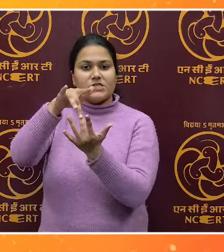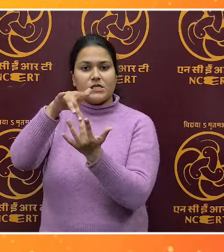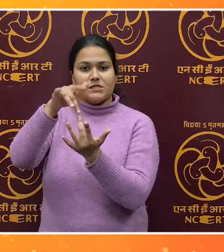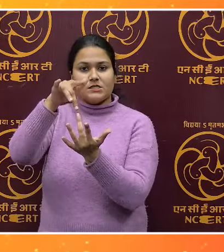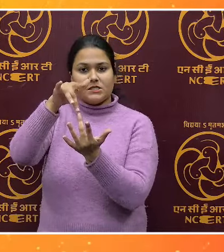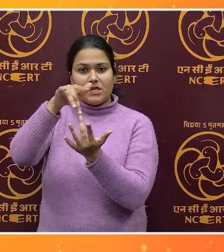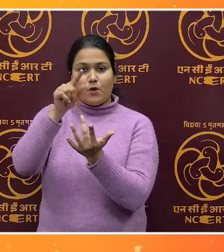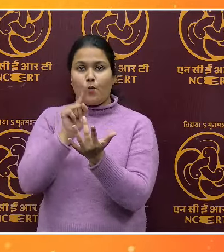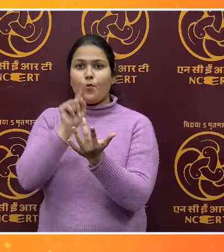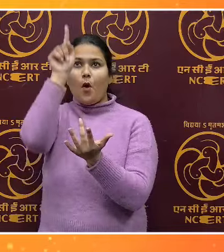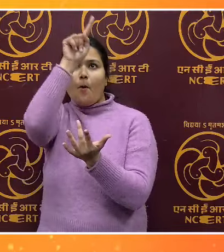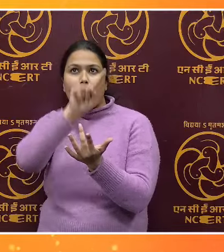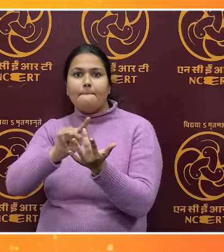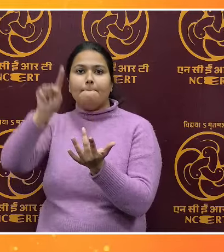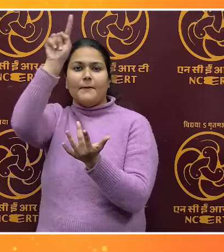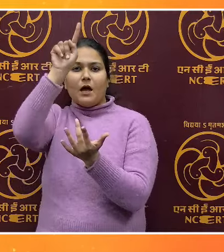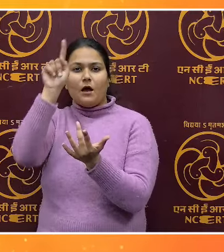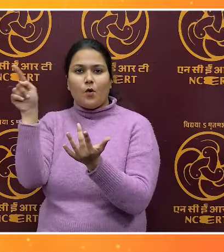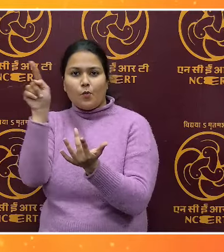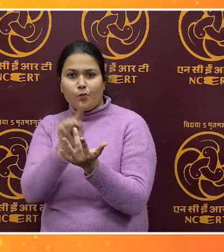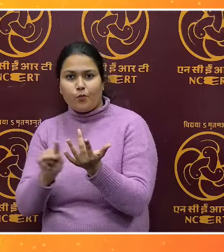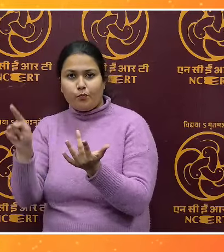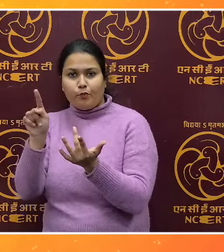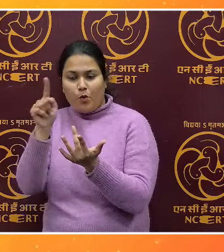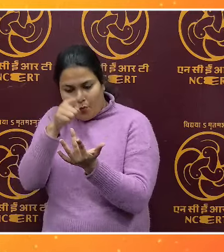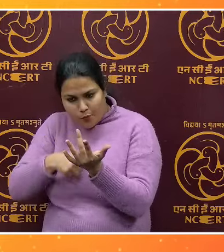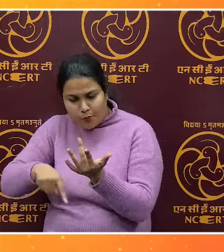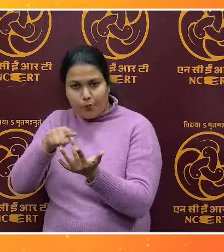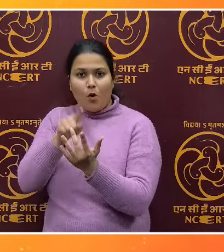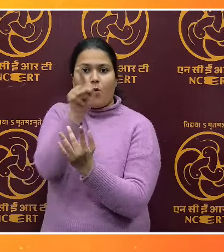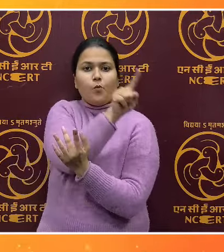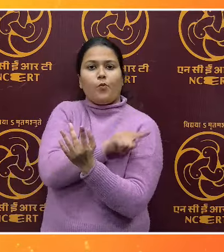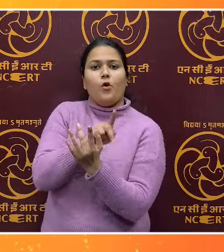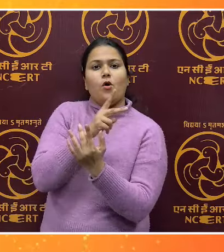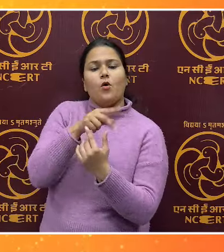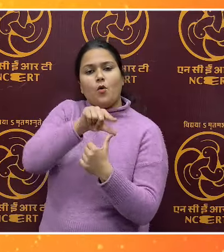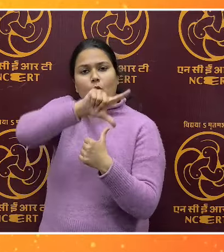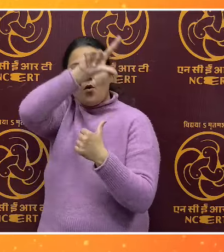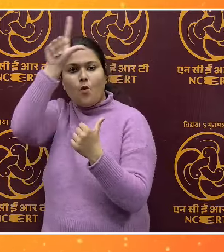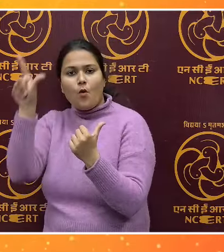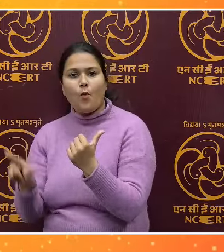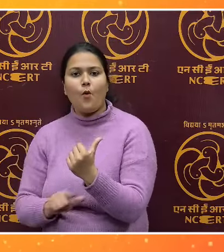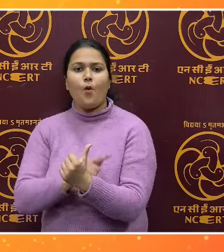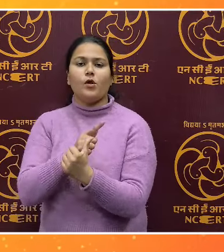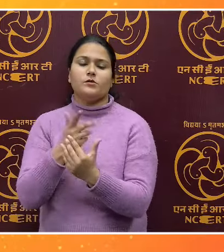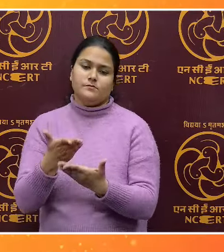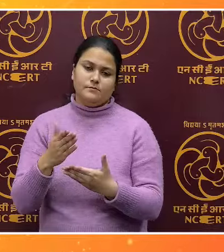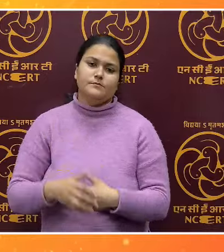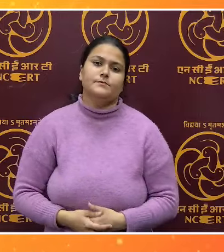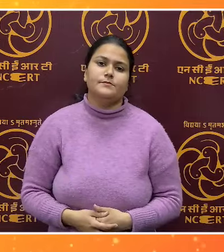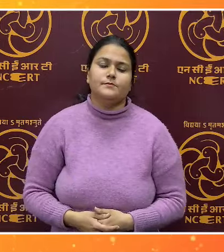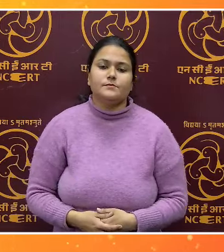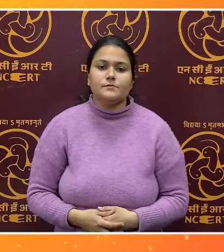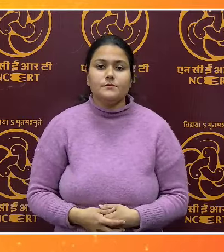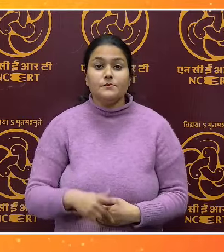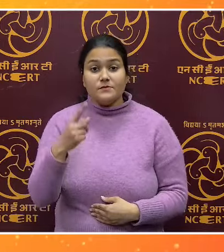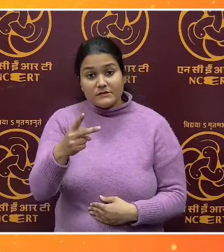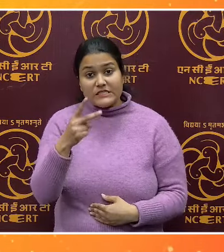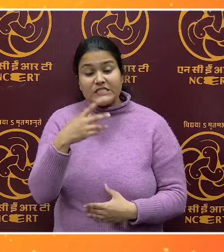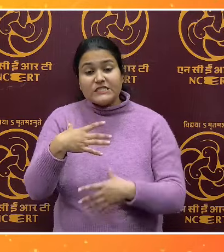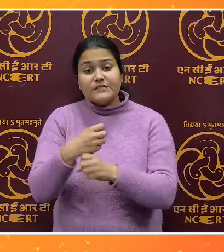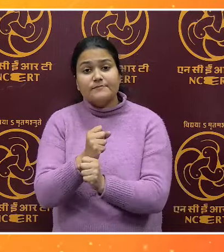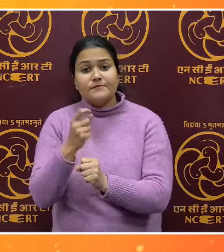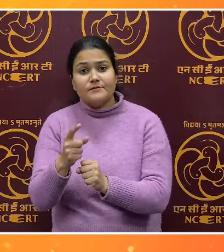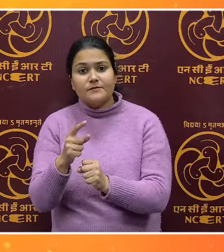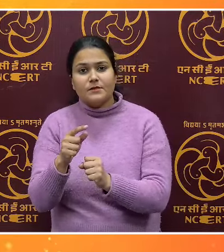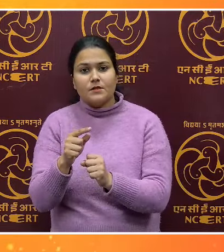the ligands will make kind of bonds and it will surround the metal from the surrounding from all over the sides, that will make